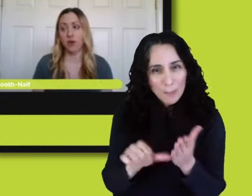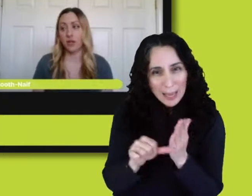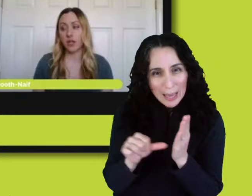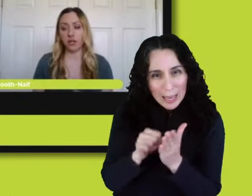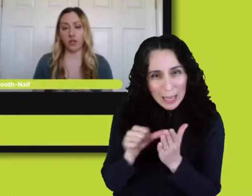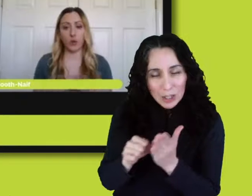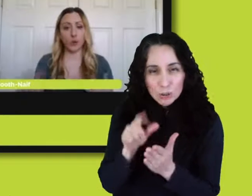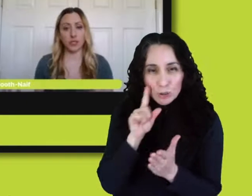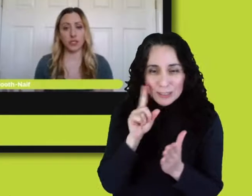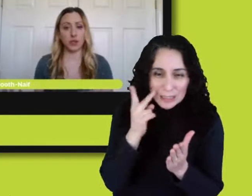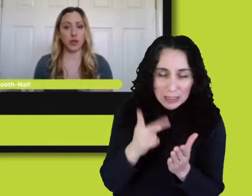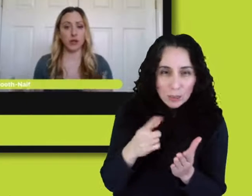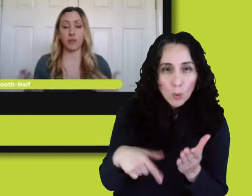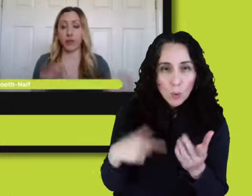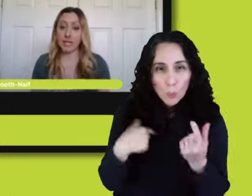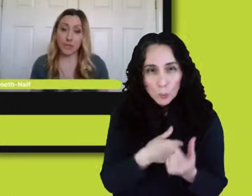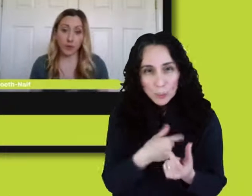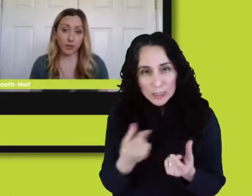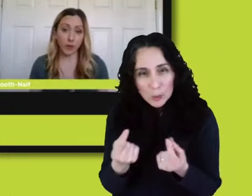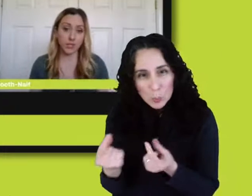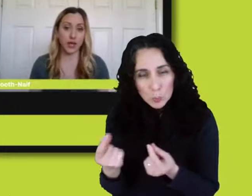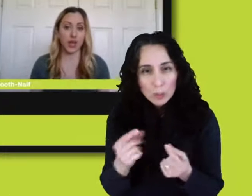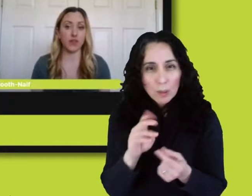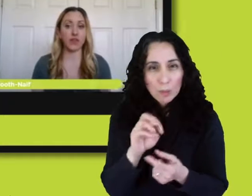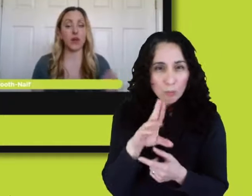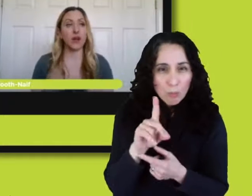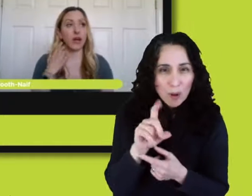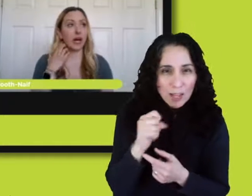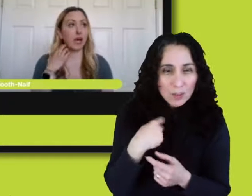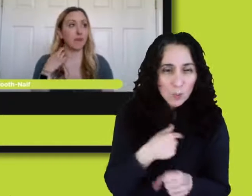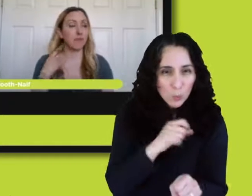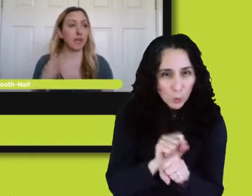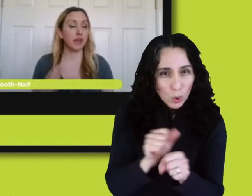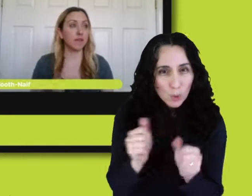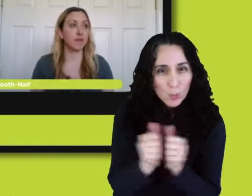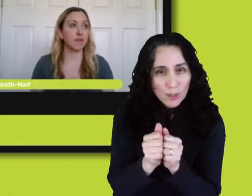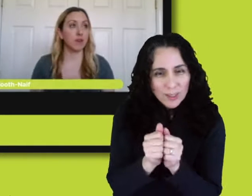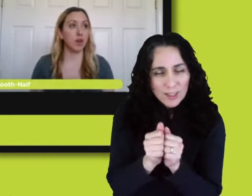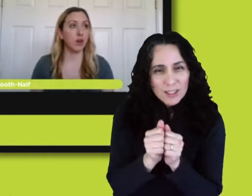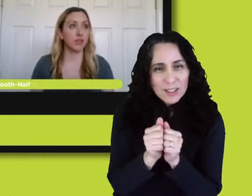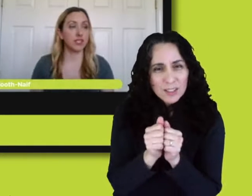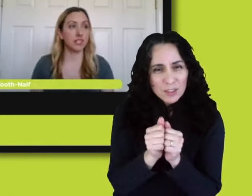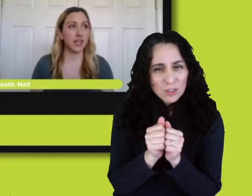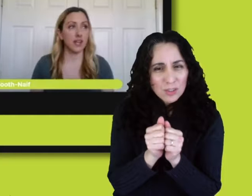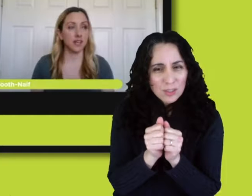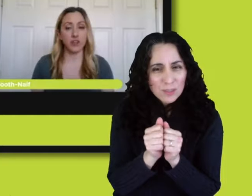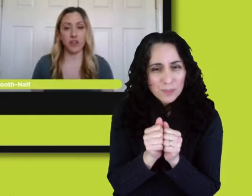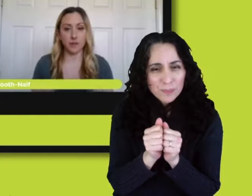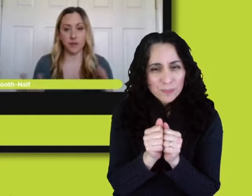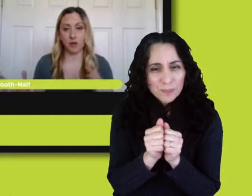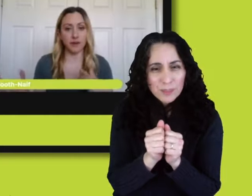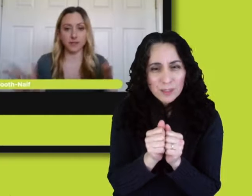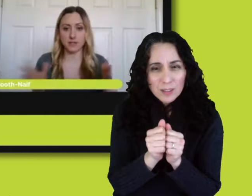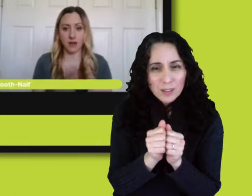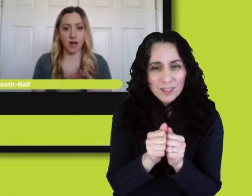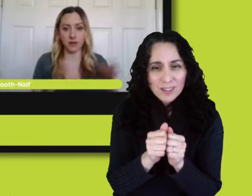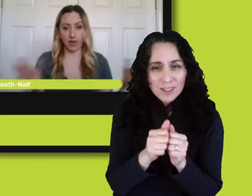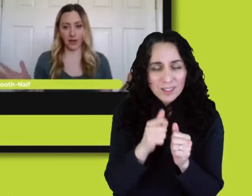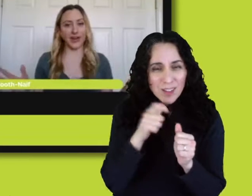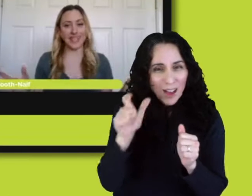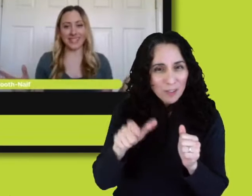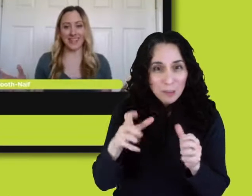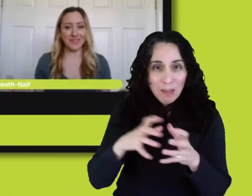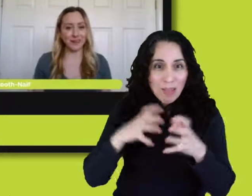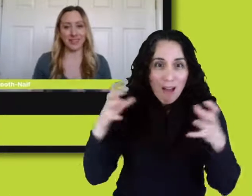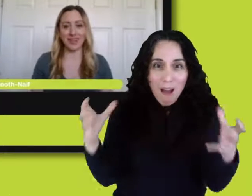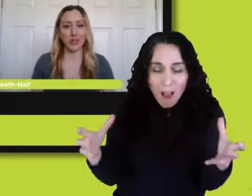and check out, you know, what we do and the brands that we've worked with, and, you know, just little, I mean, you don't have to start off